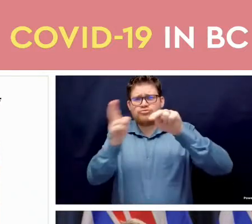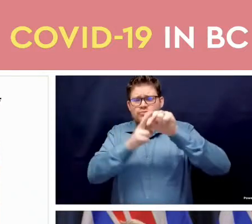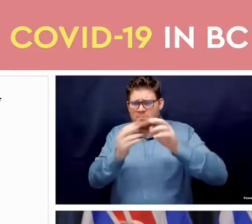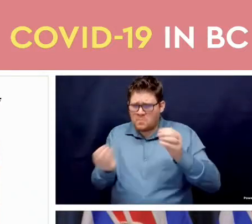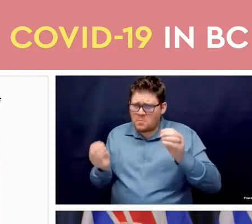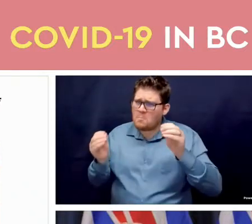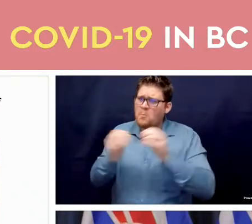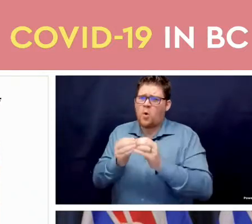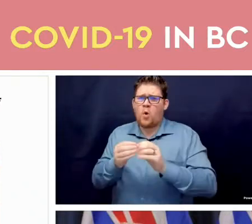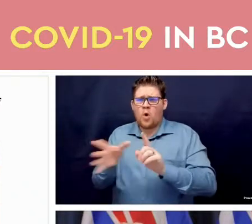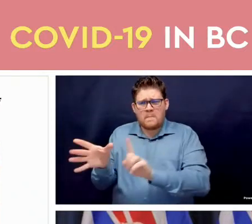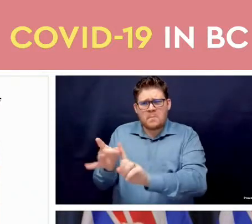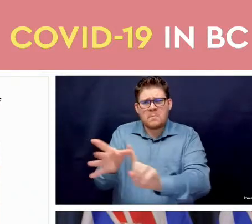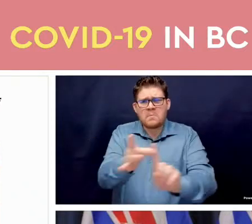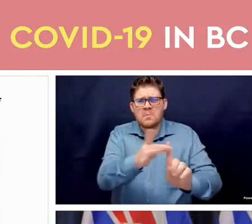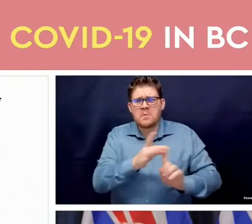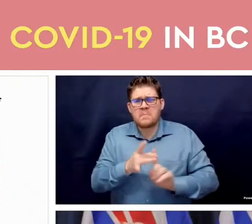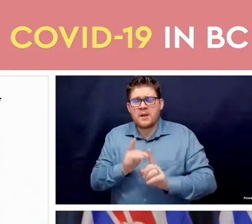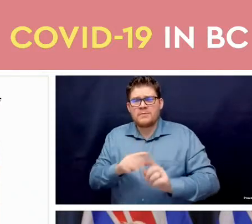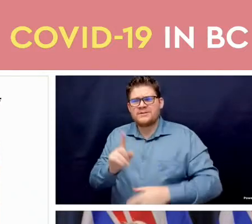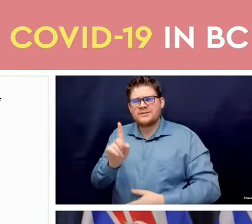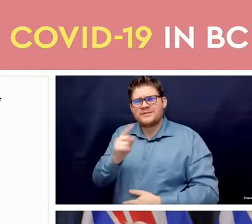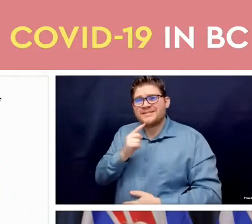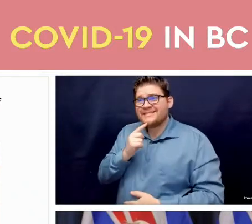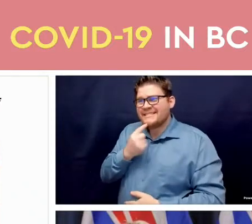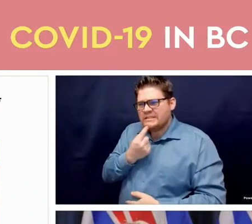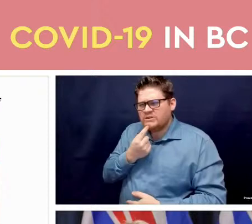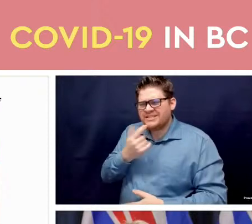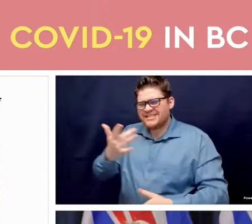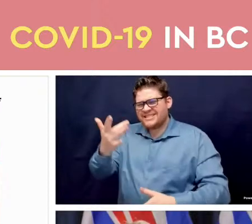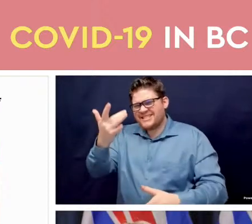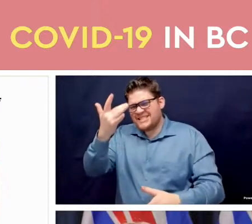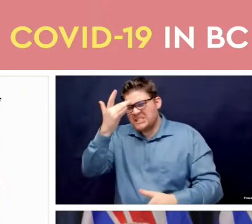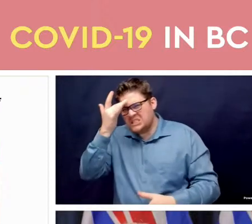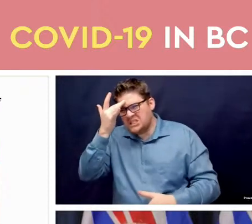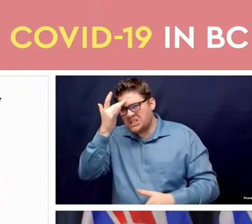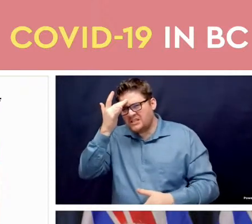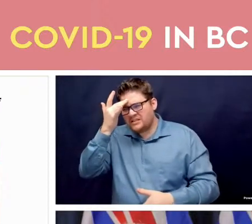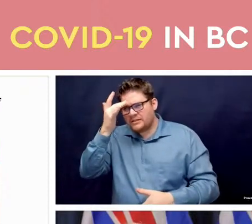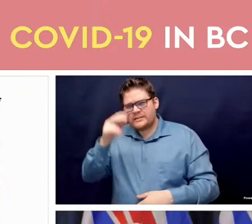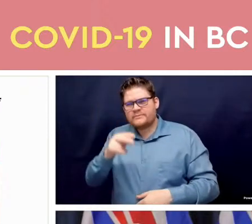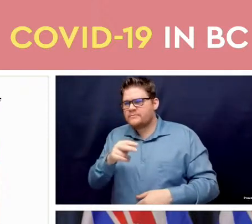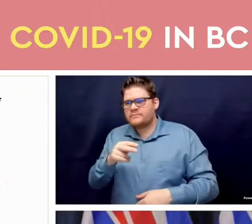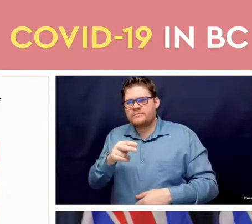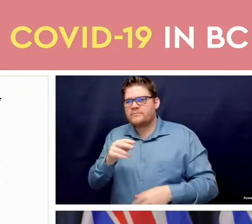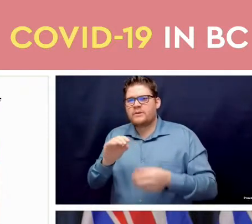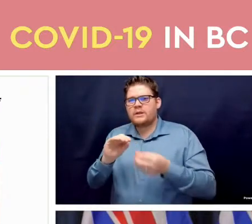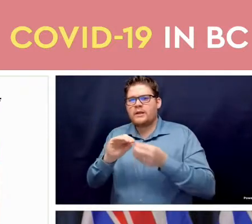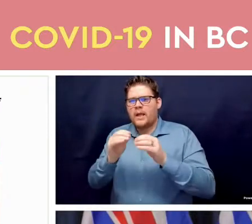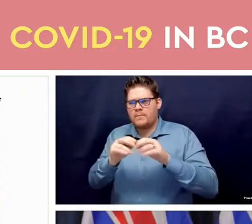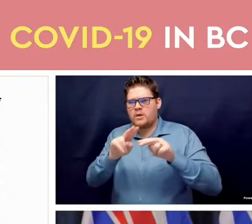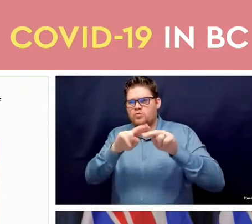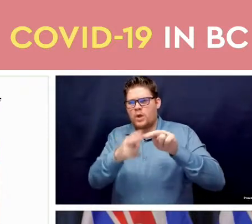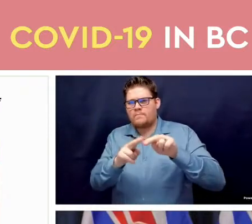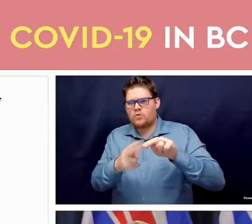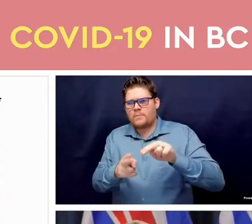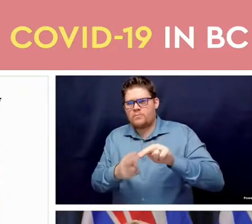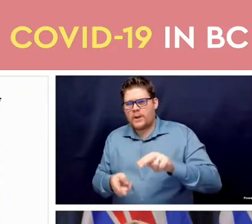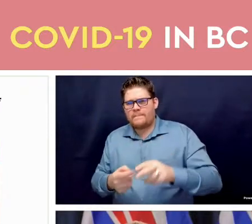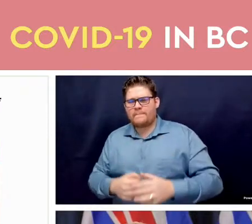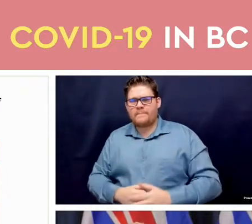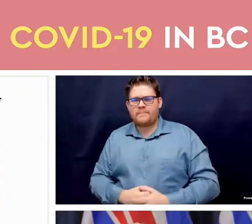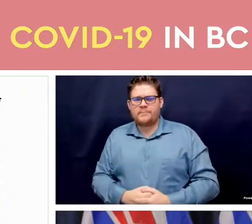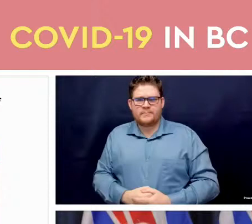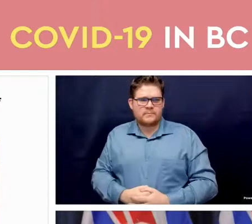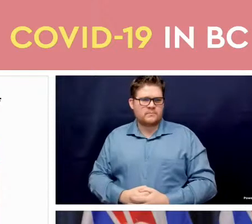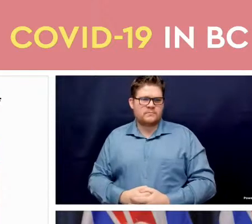early, but it really does align with what we're seeing in other places, that people who are admitted to